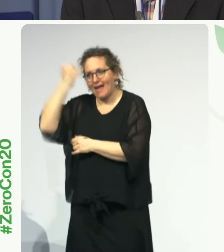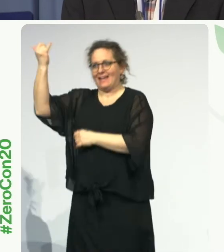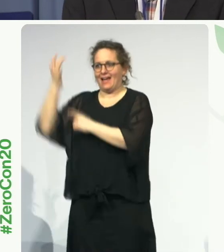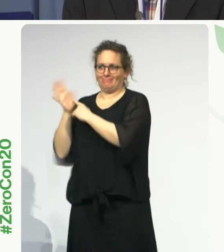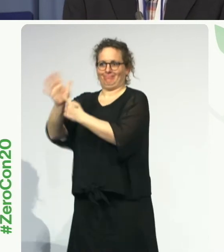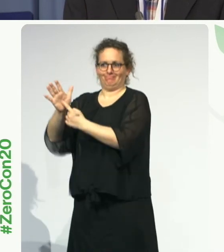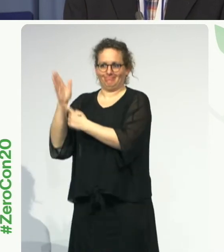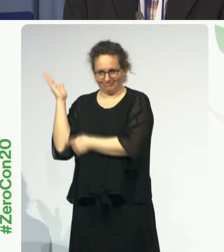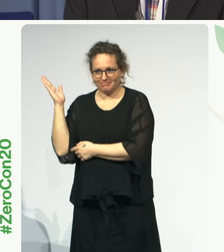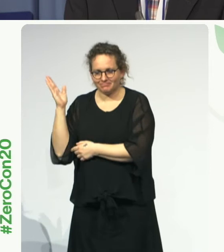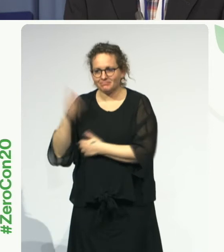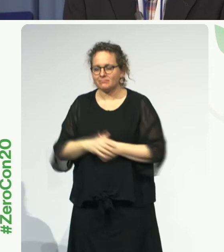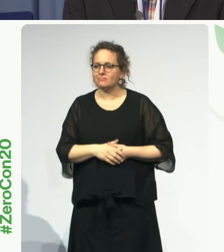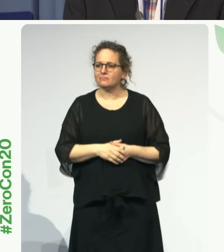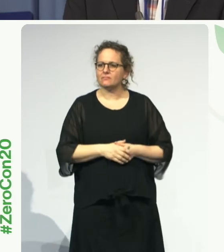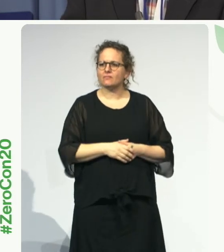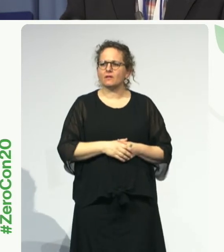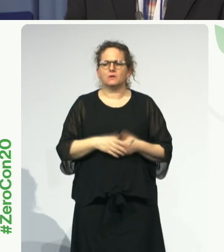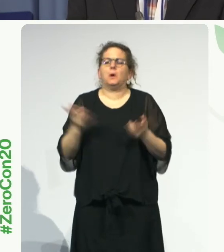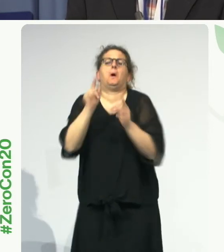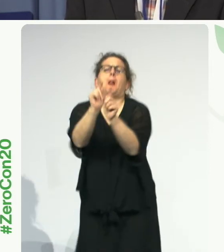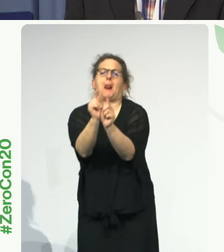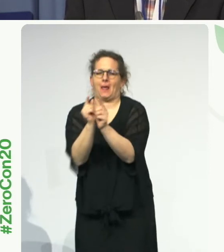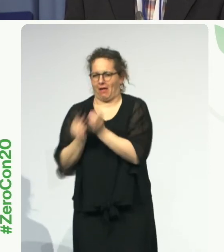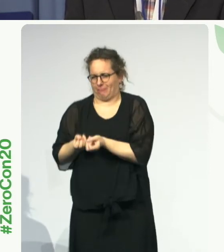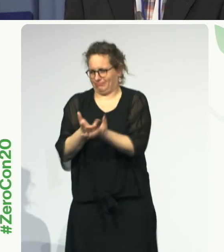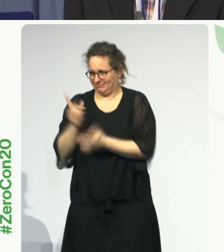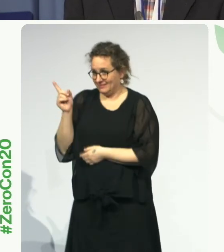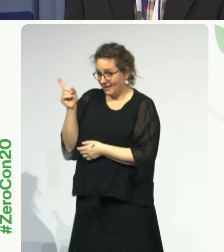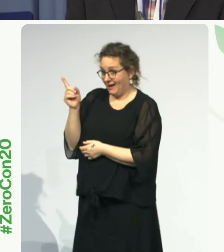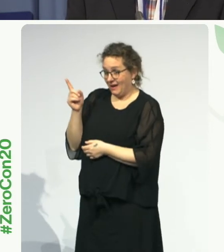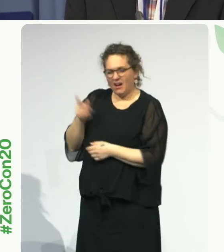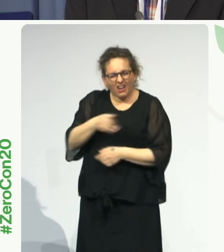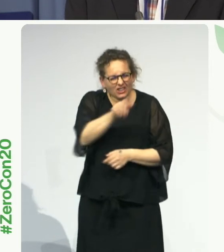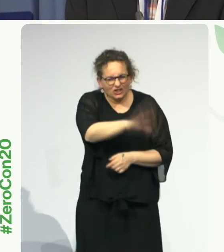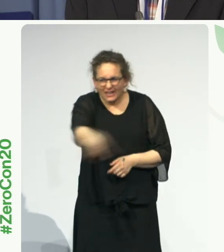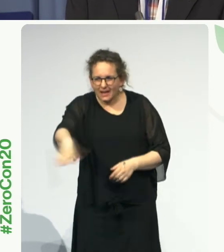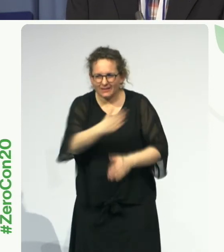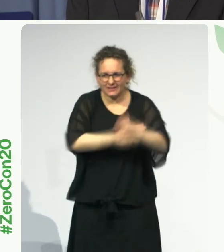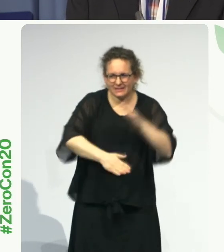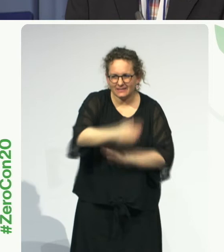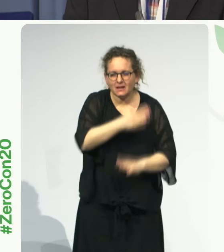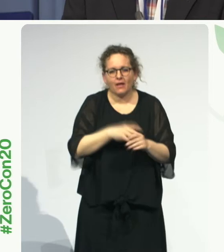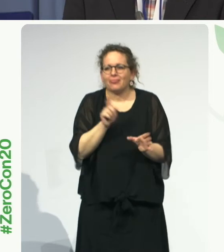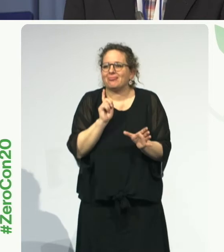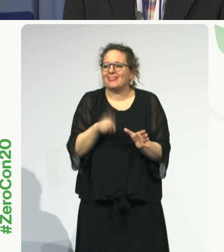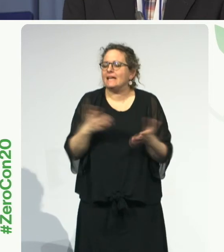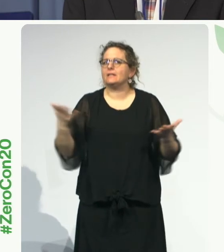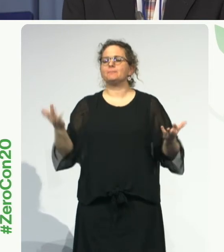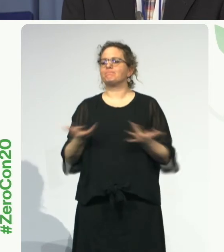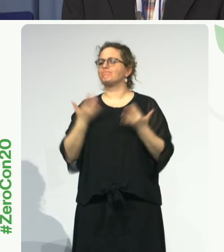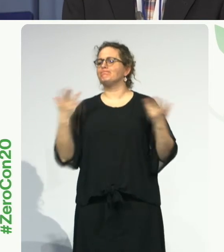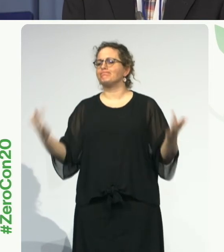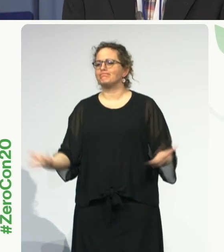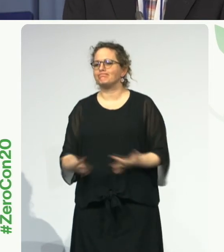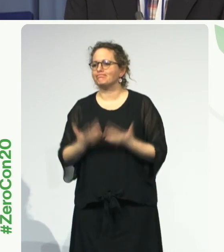sustainability sector. Just very brief. What children with disability often need are splints or orthoses.